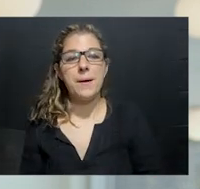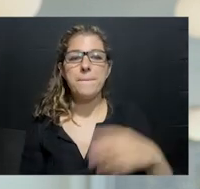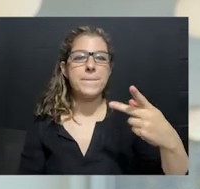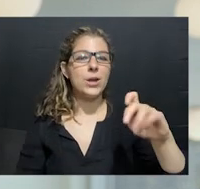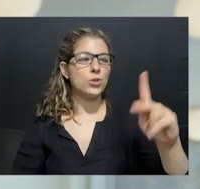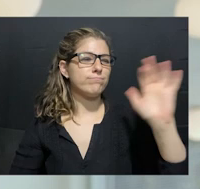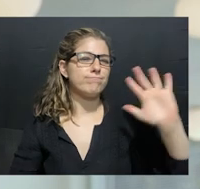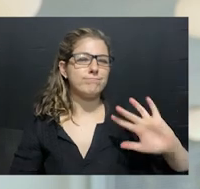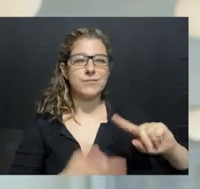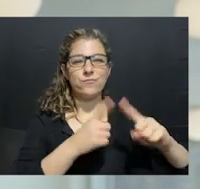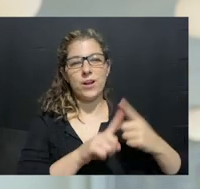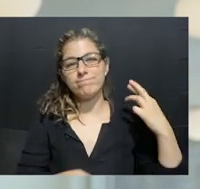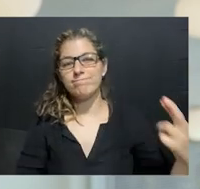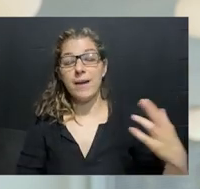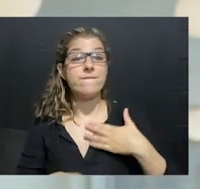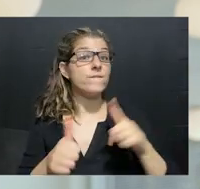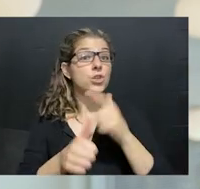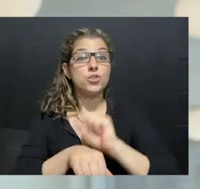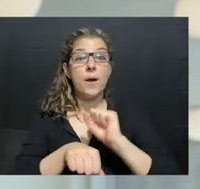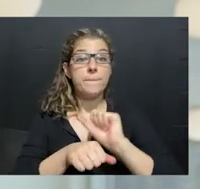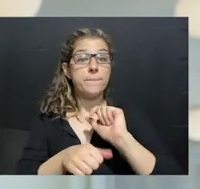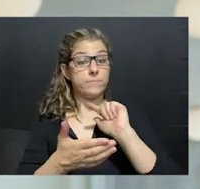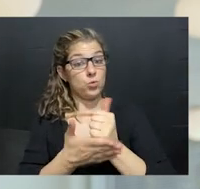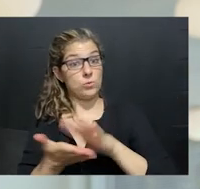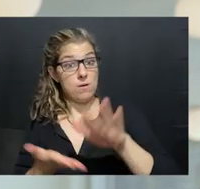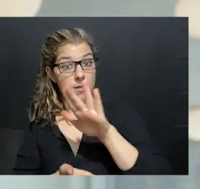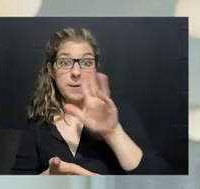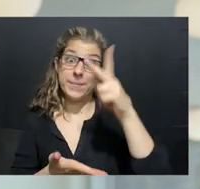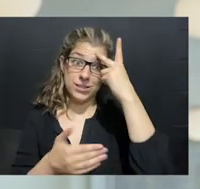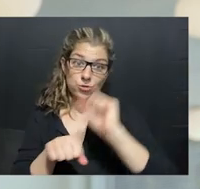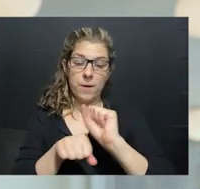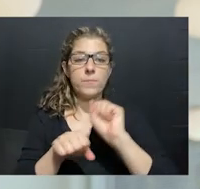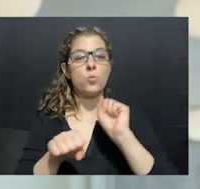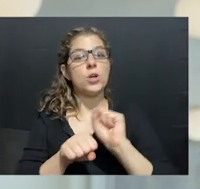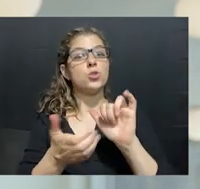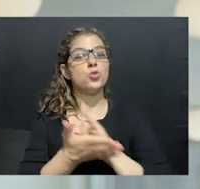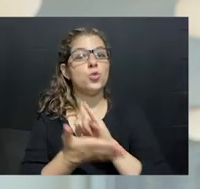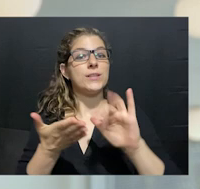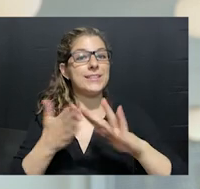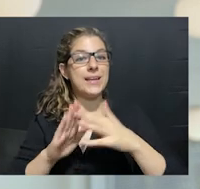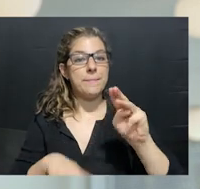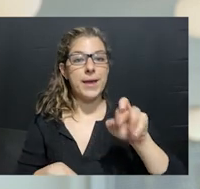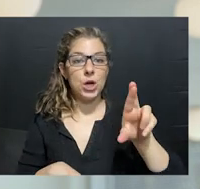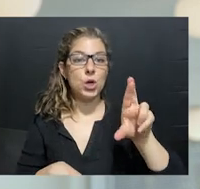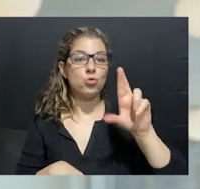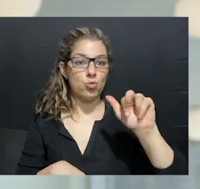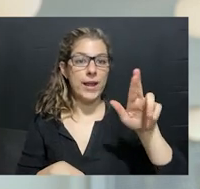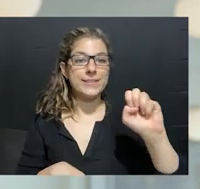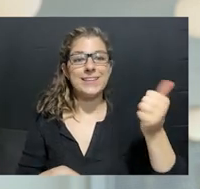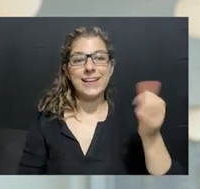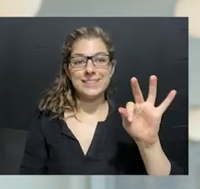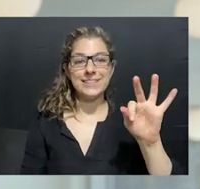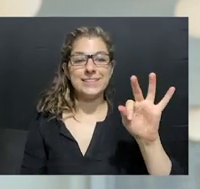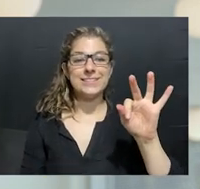back. My very first job out of college, my first political job, was working on the New York City mayor's race in 1997. And it